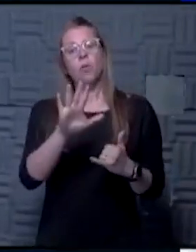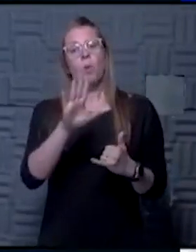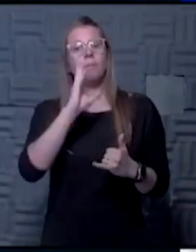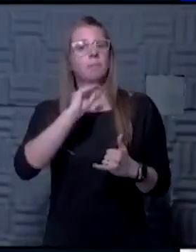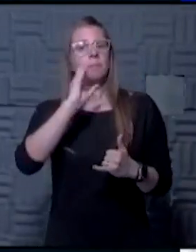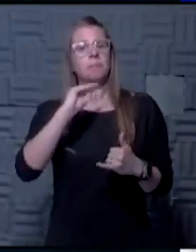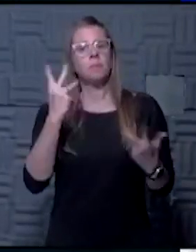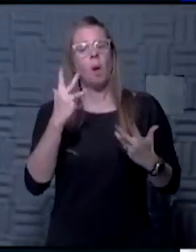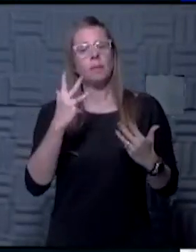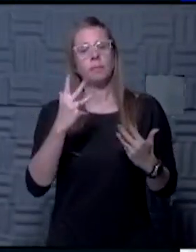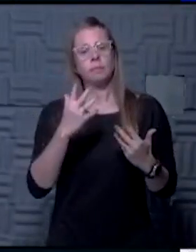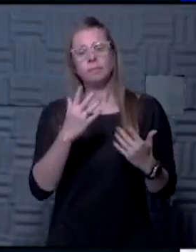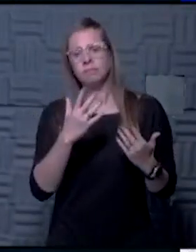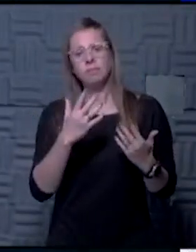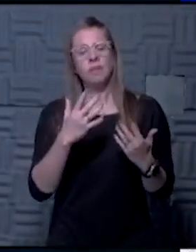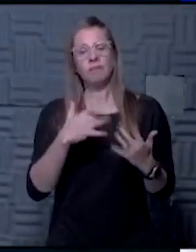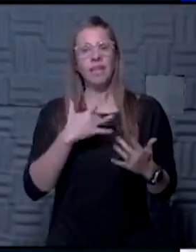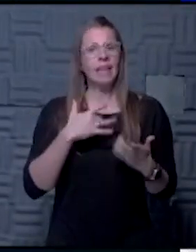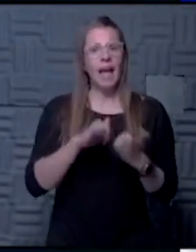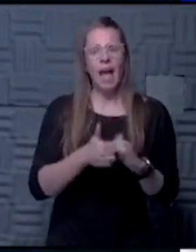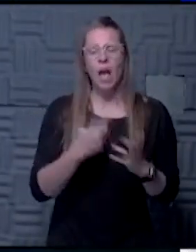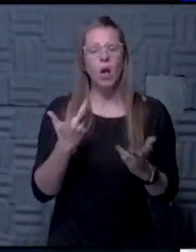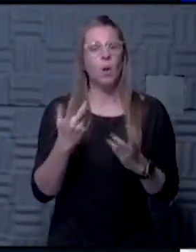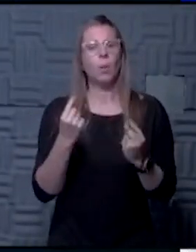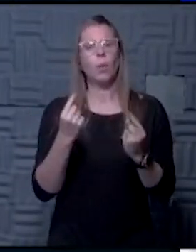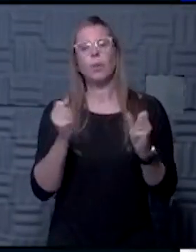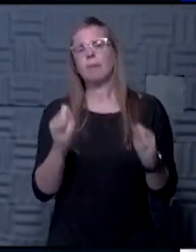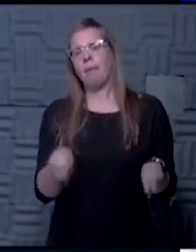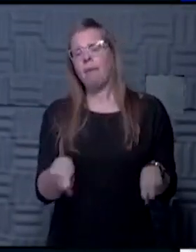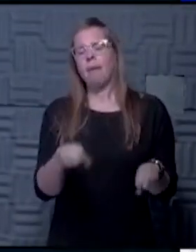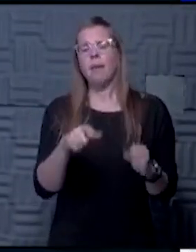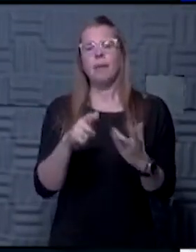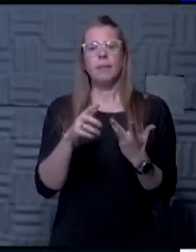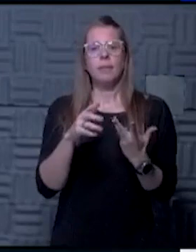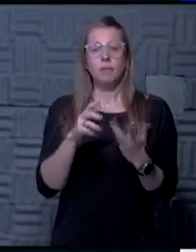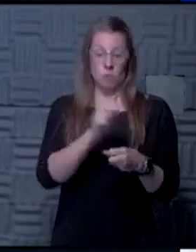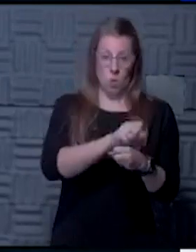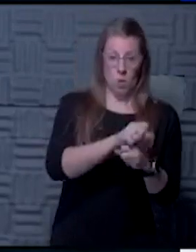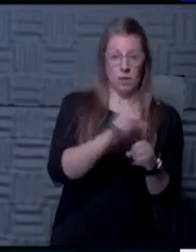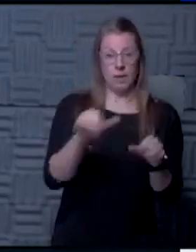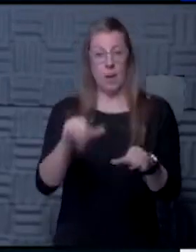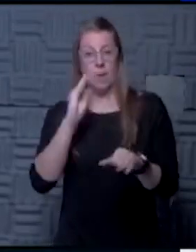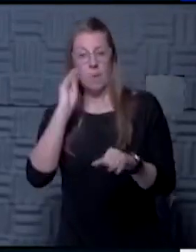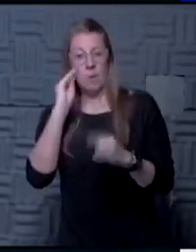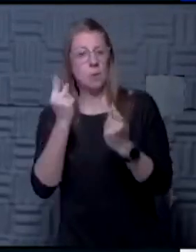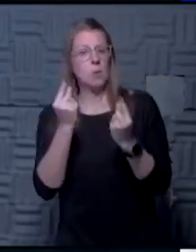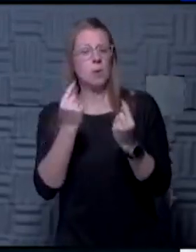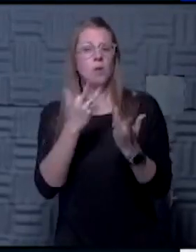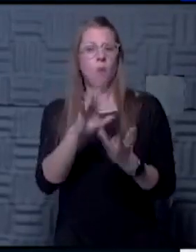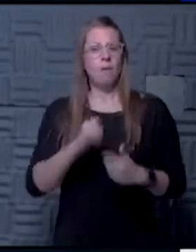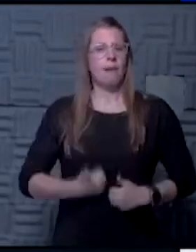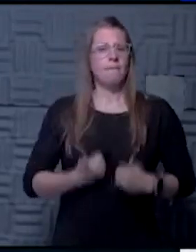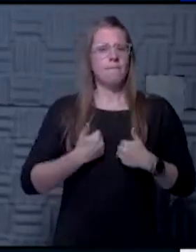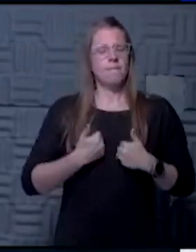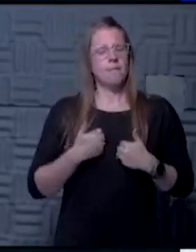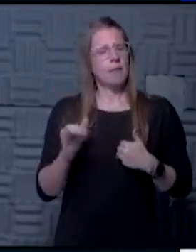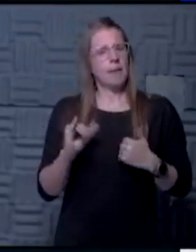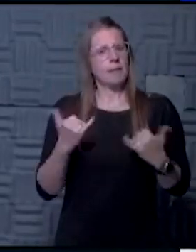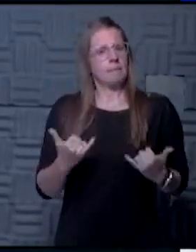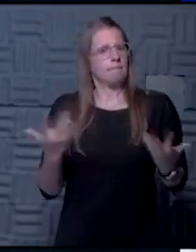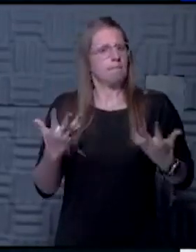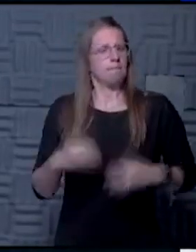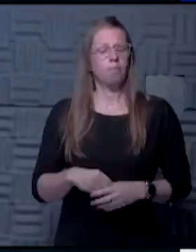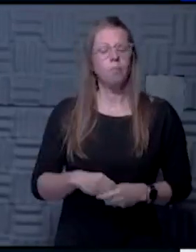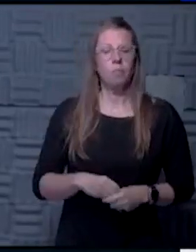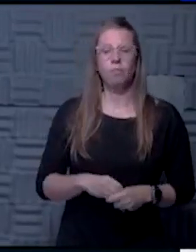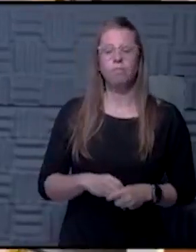and how are you feeling, and what can you do? And I don't know if you work or you stay at home. What's your life like now?